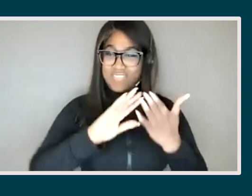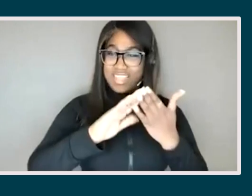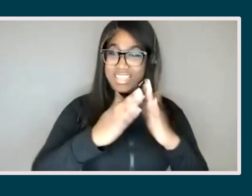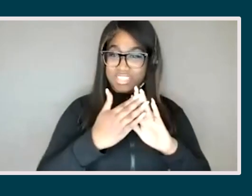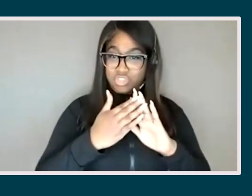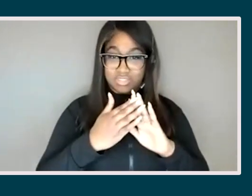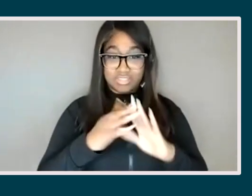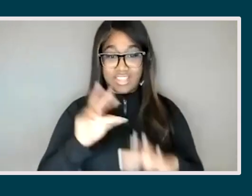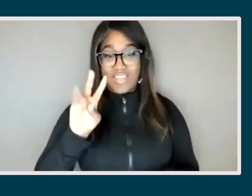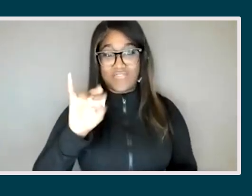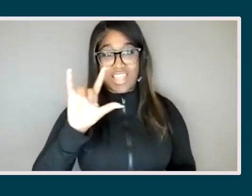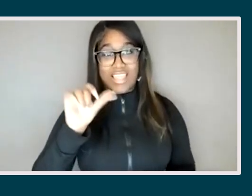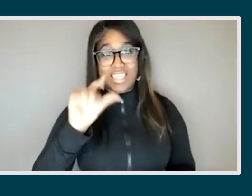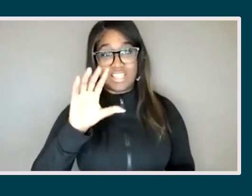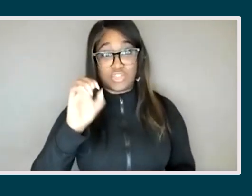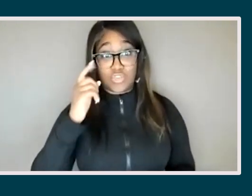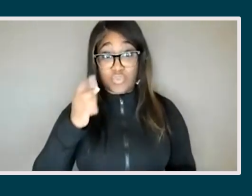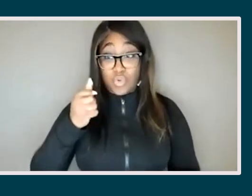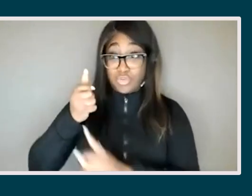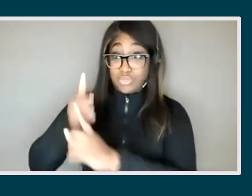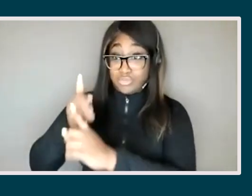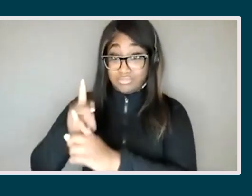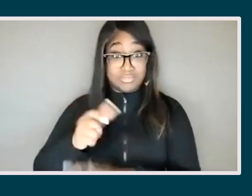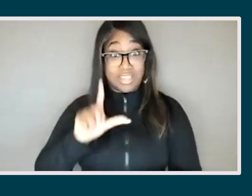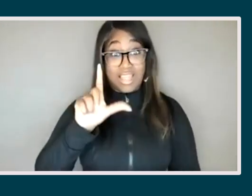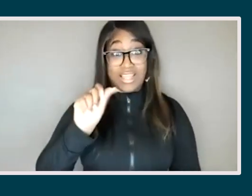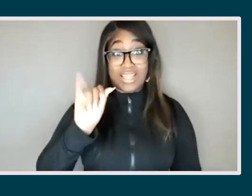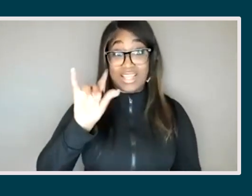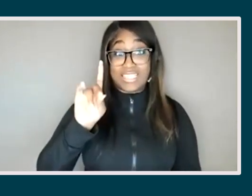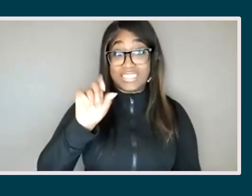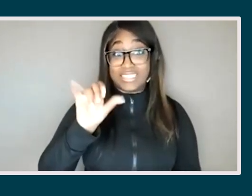you, Lindsey, was Unshell and a number of other people.